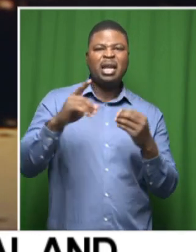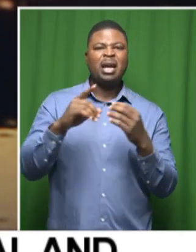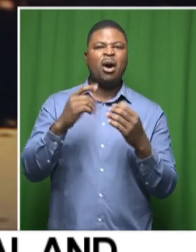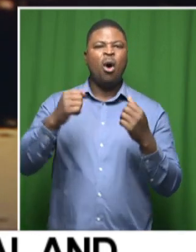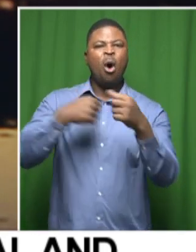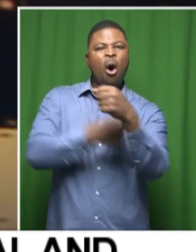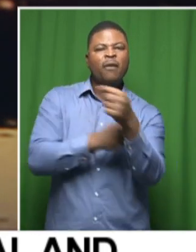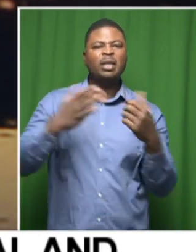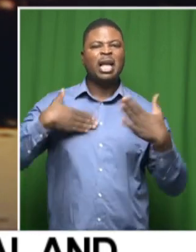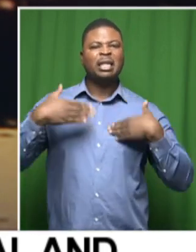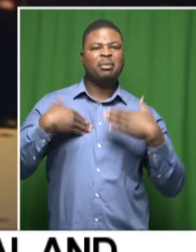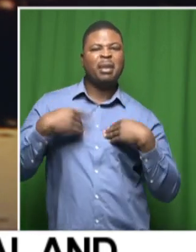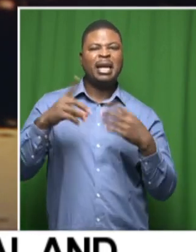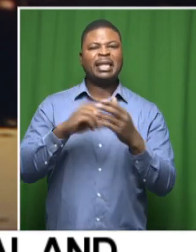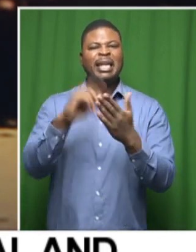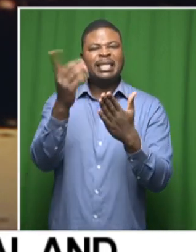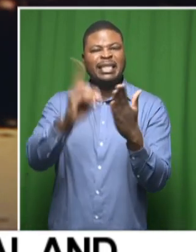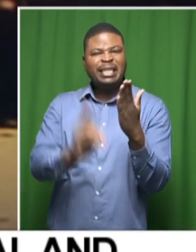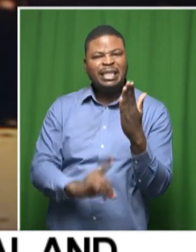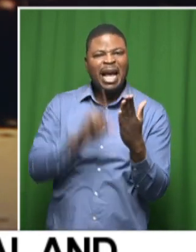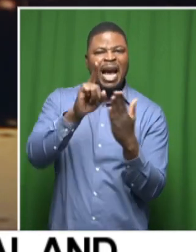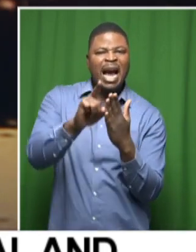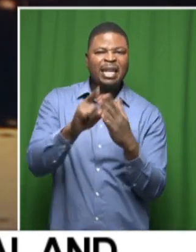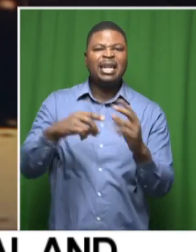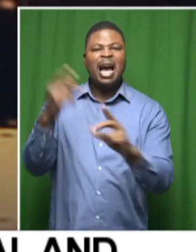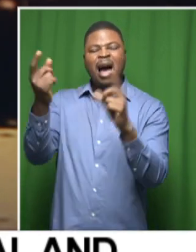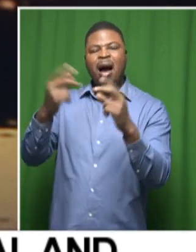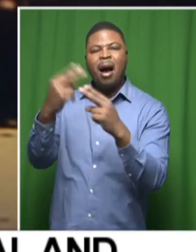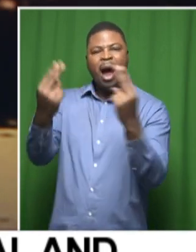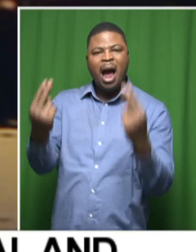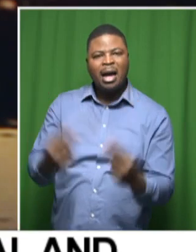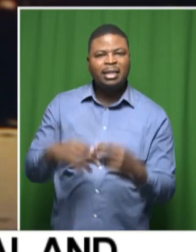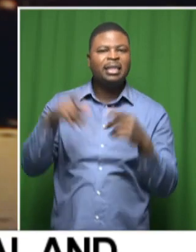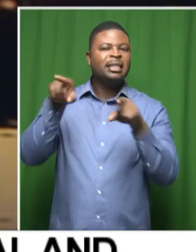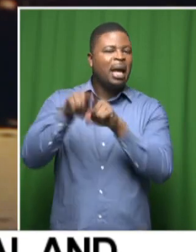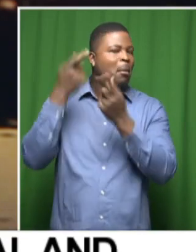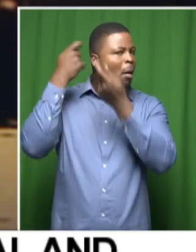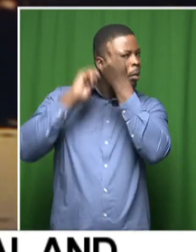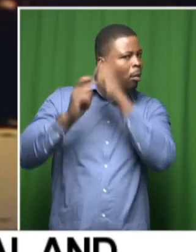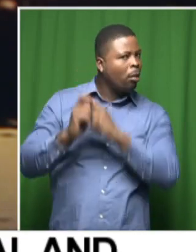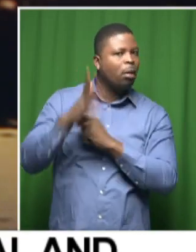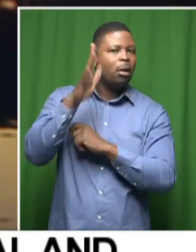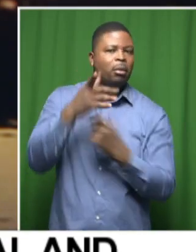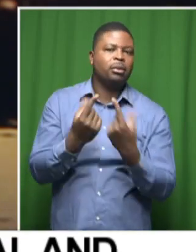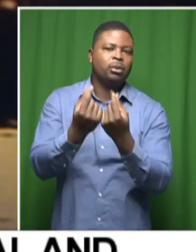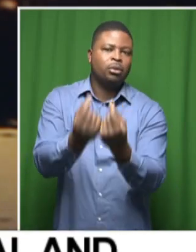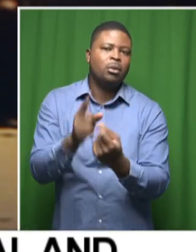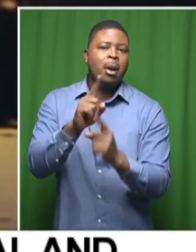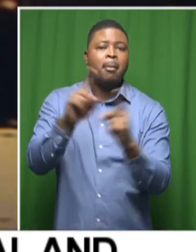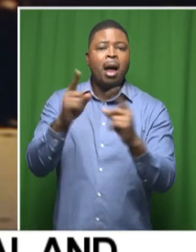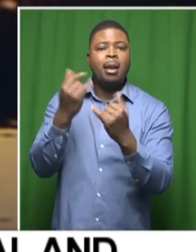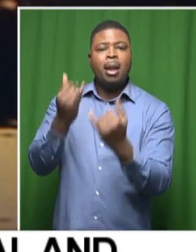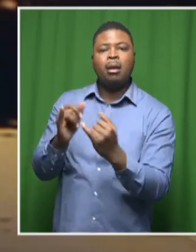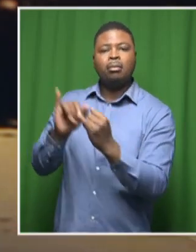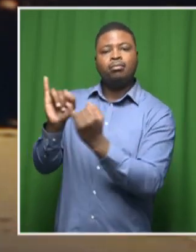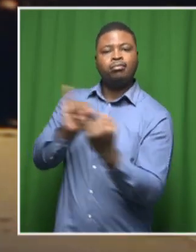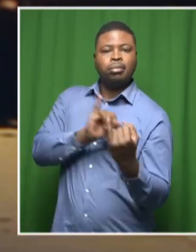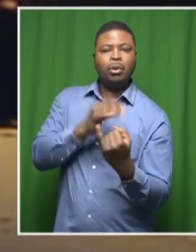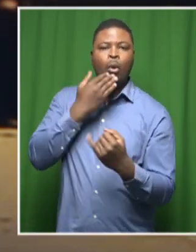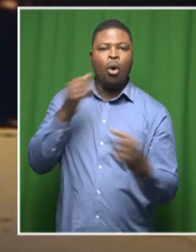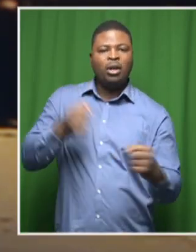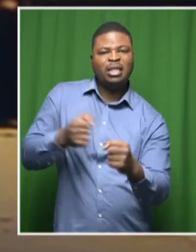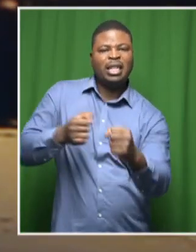design, art, and hairdressing. Well, to talk about this and have a conversation about this is Strategy Director